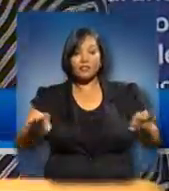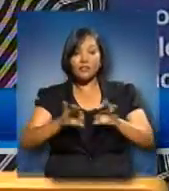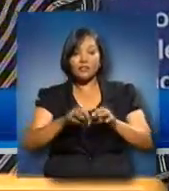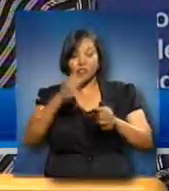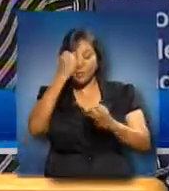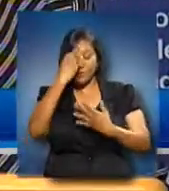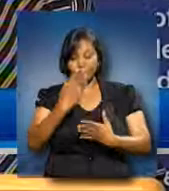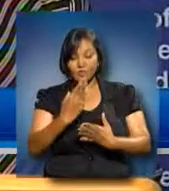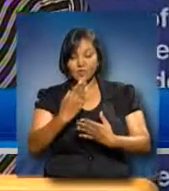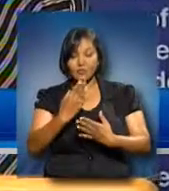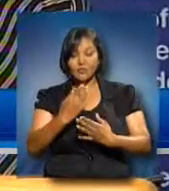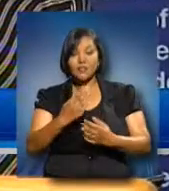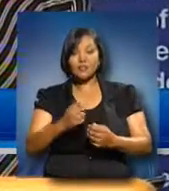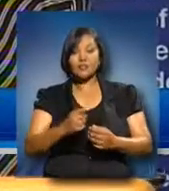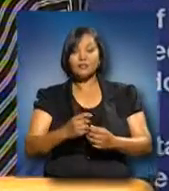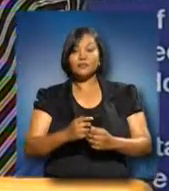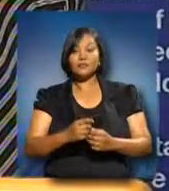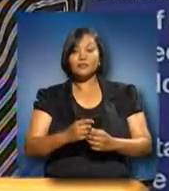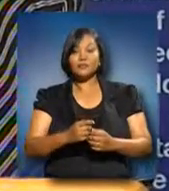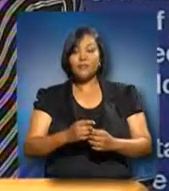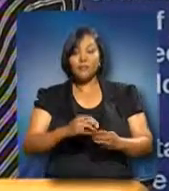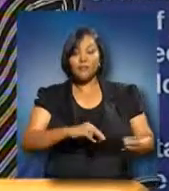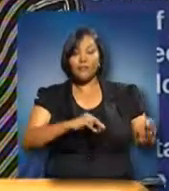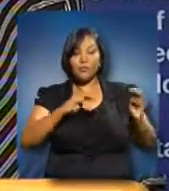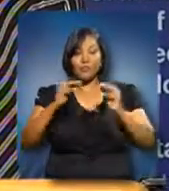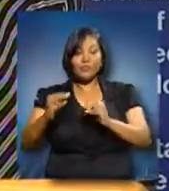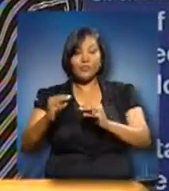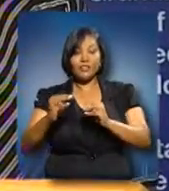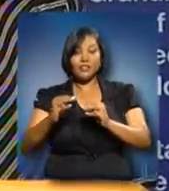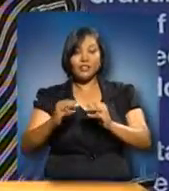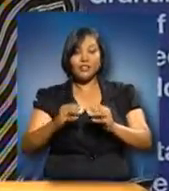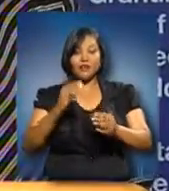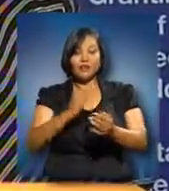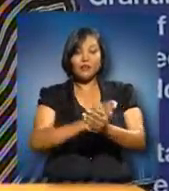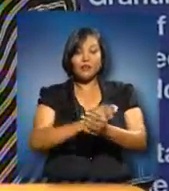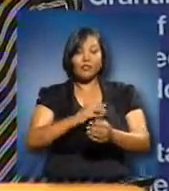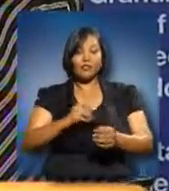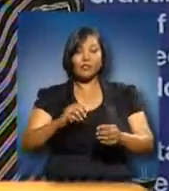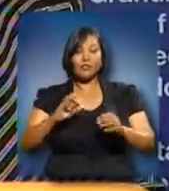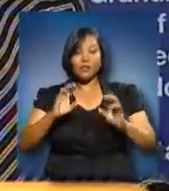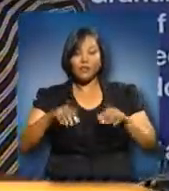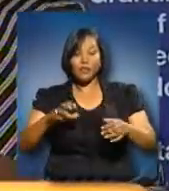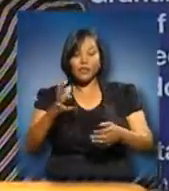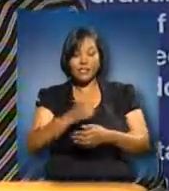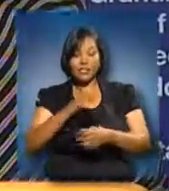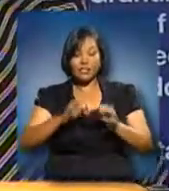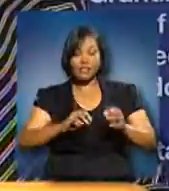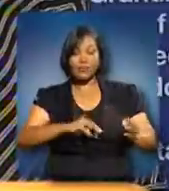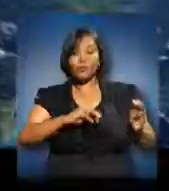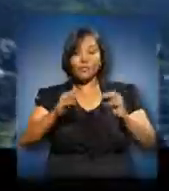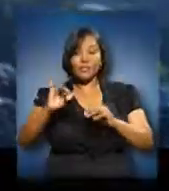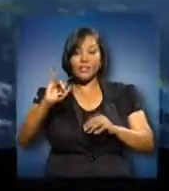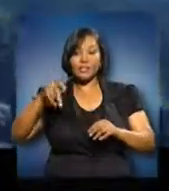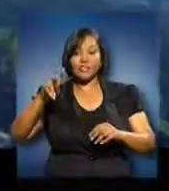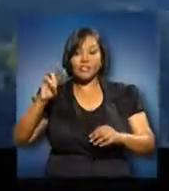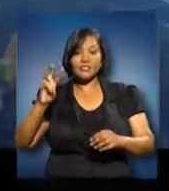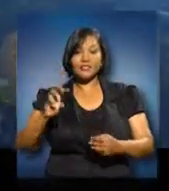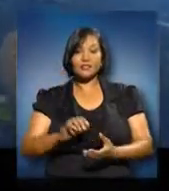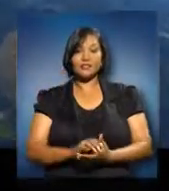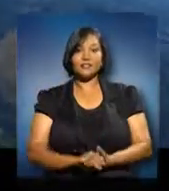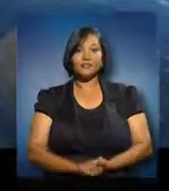a country and the kinds of improvements that we can look forward to if we can implement IPv6.